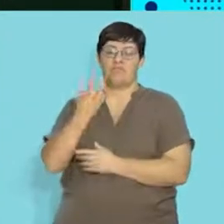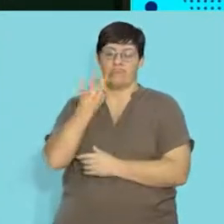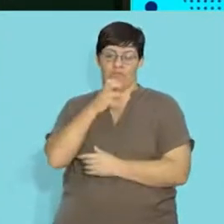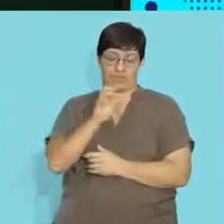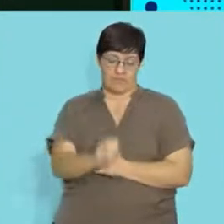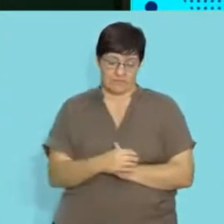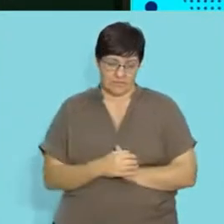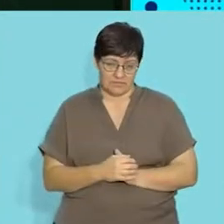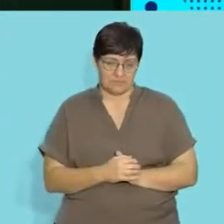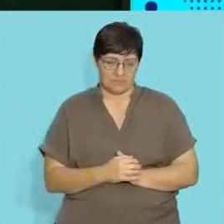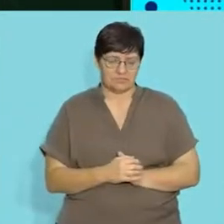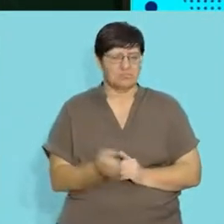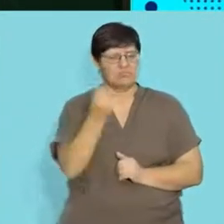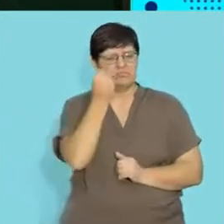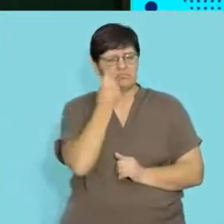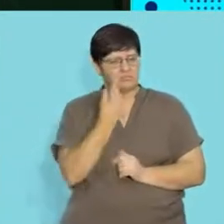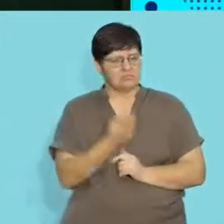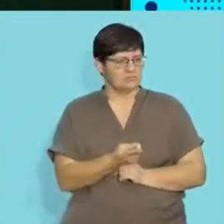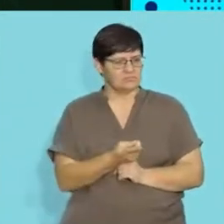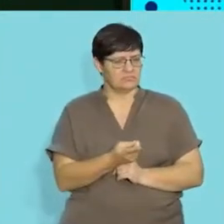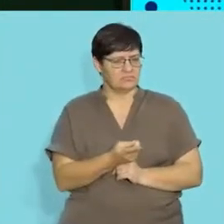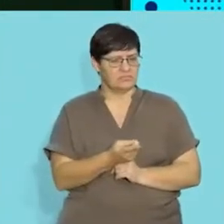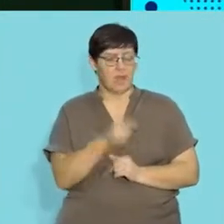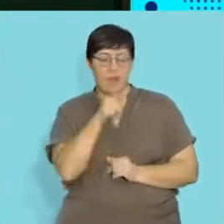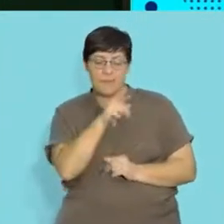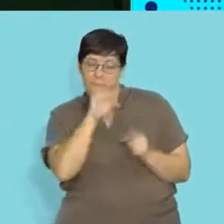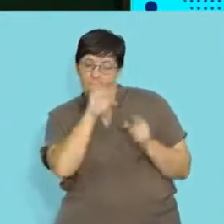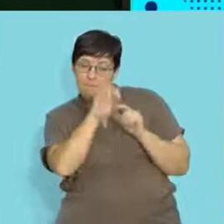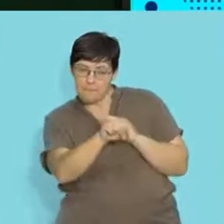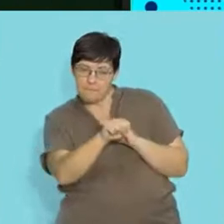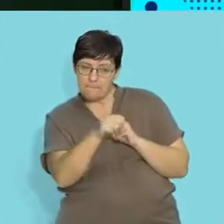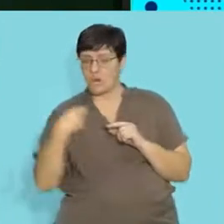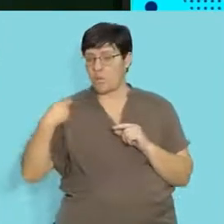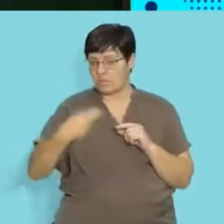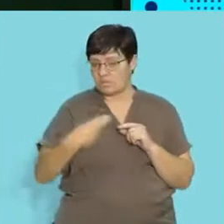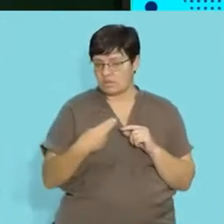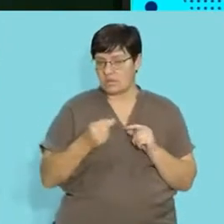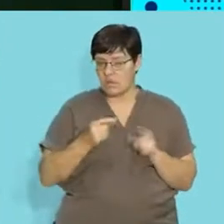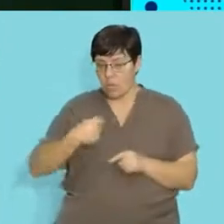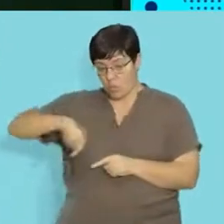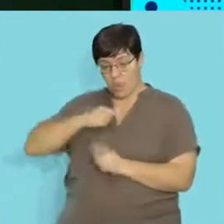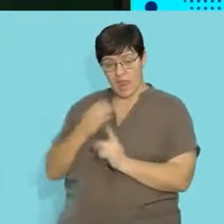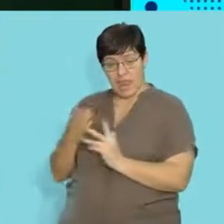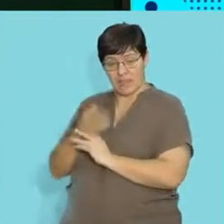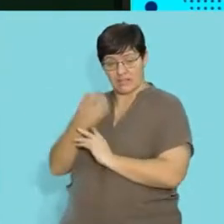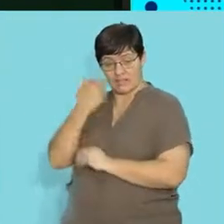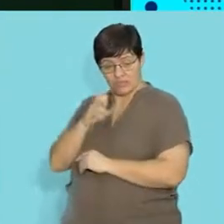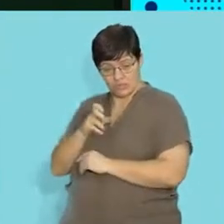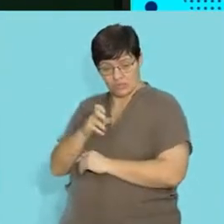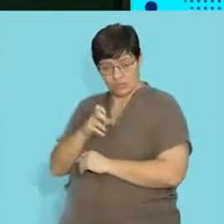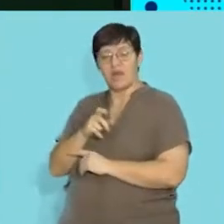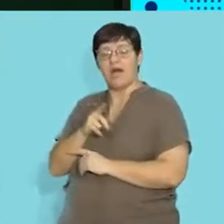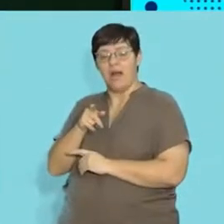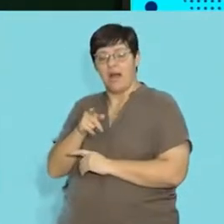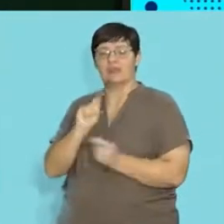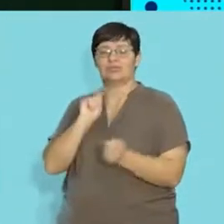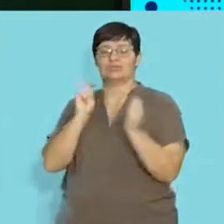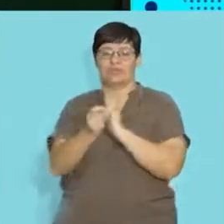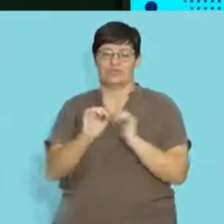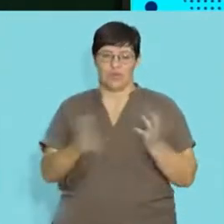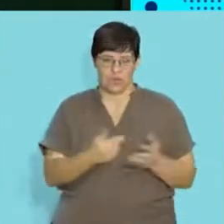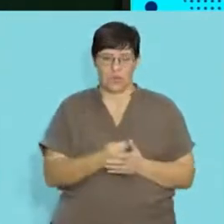growth of fruit. So let's try and understand how have the understanding of hormones influenced the way we access fruit